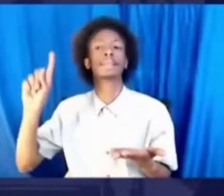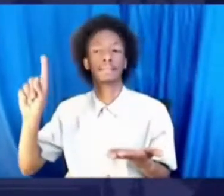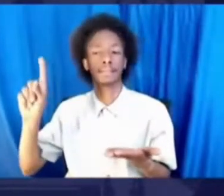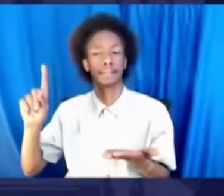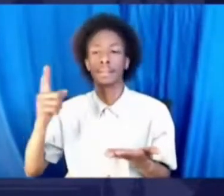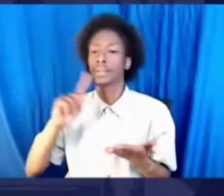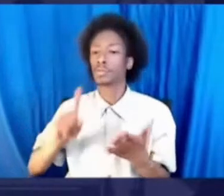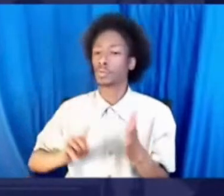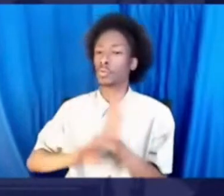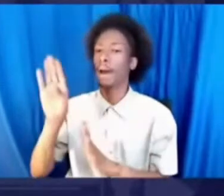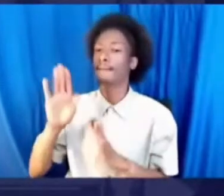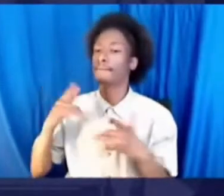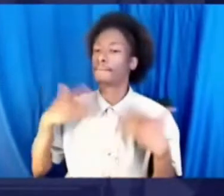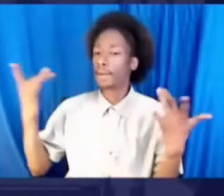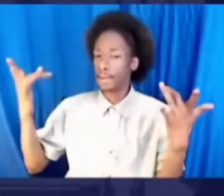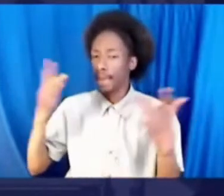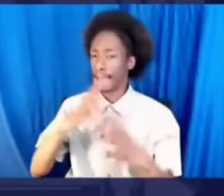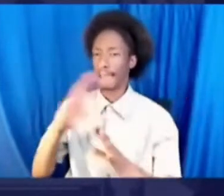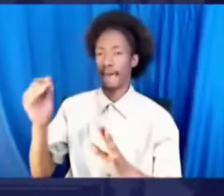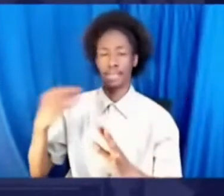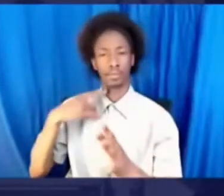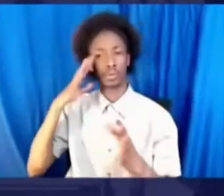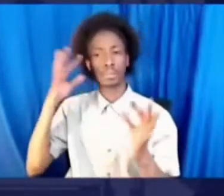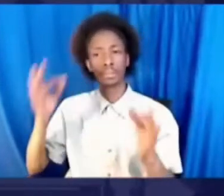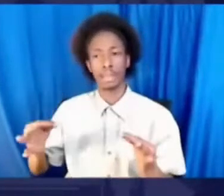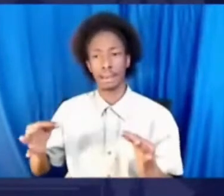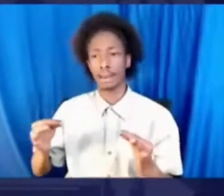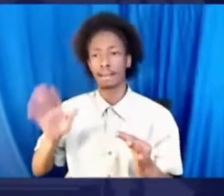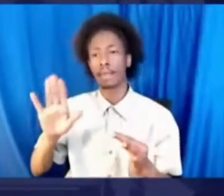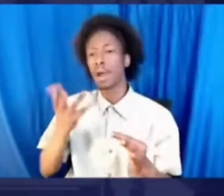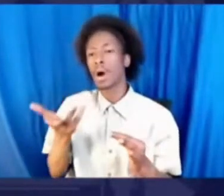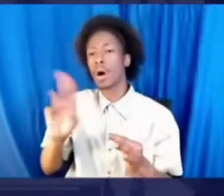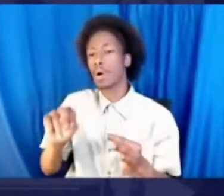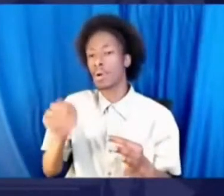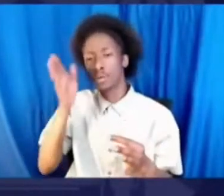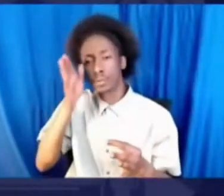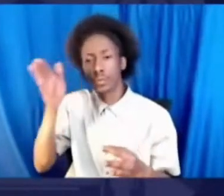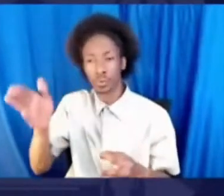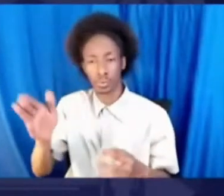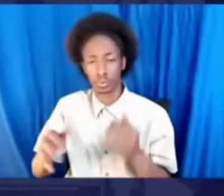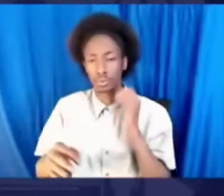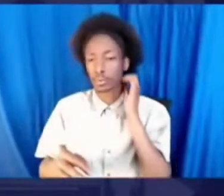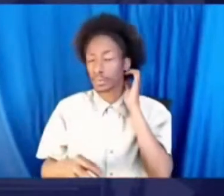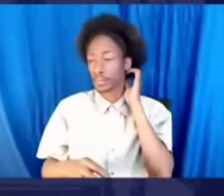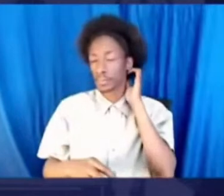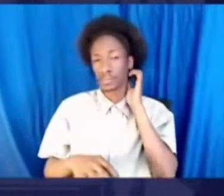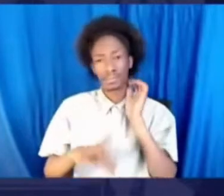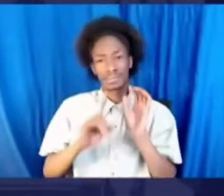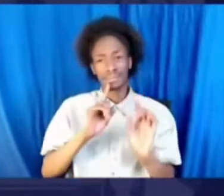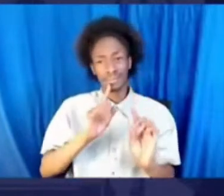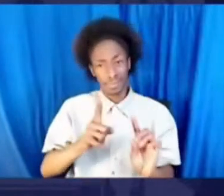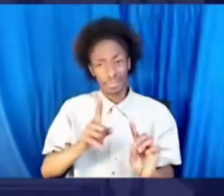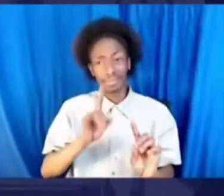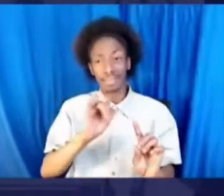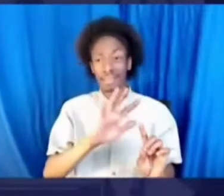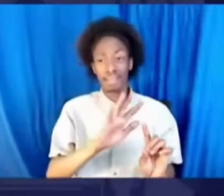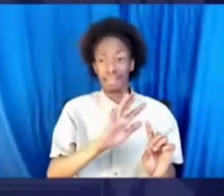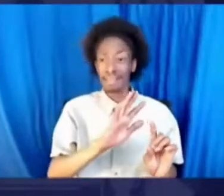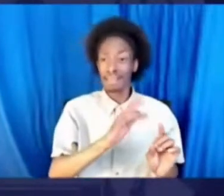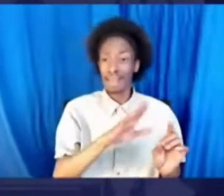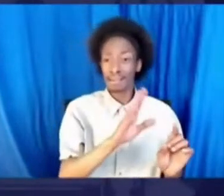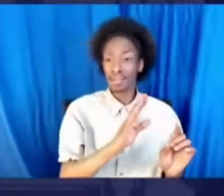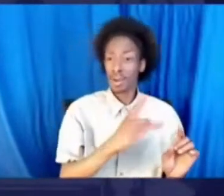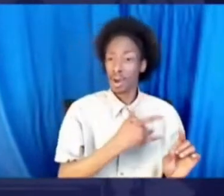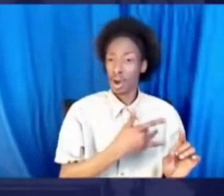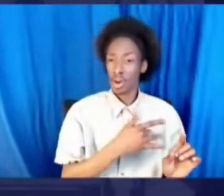thrive, and to determine their own future. Truly at the heart of that bank was the concept